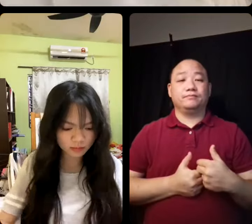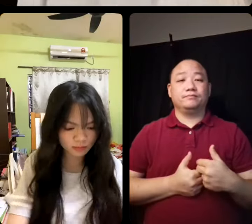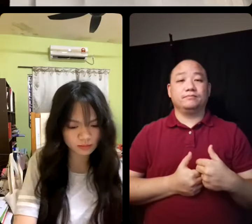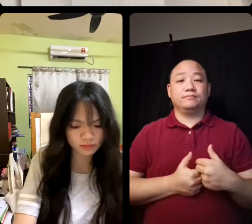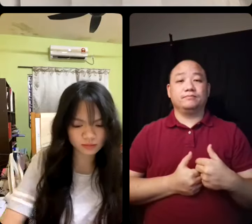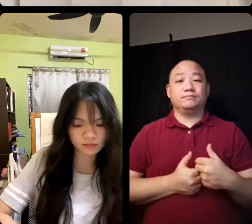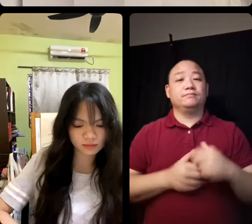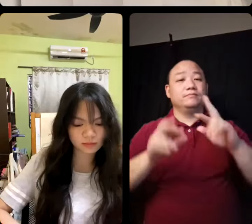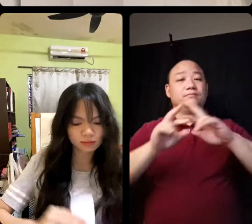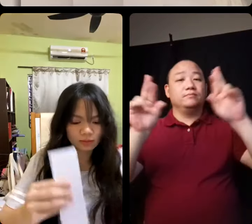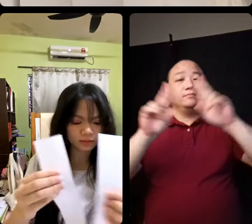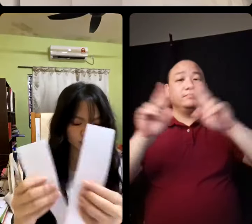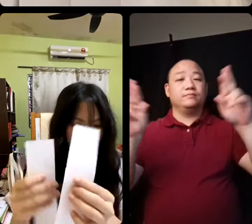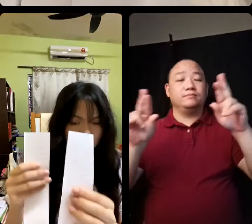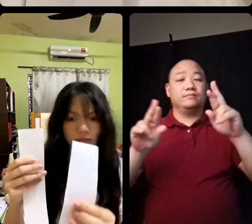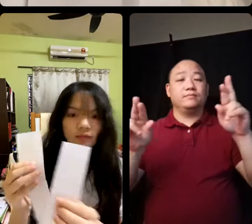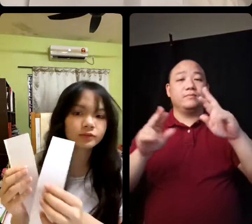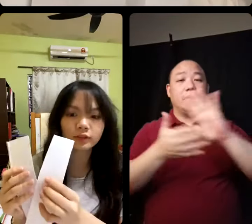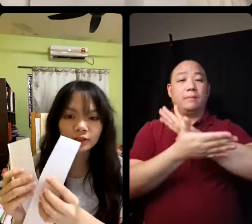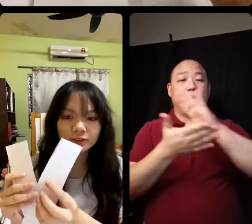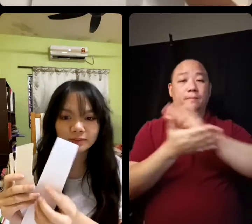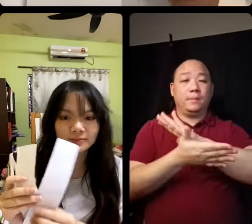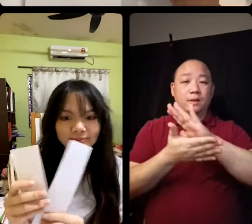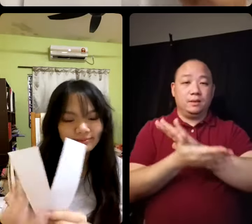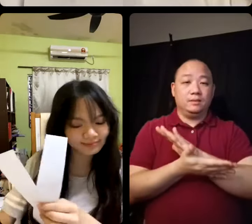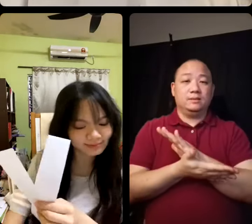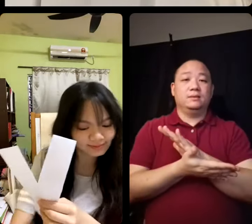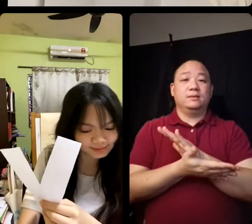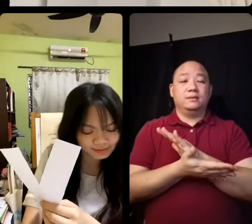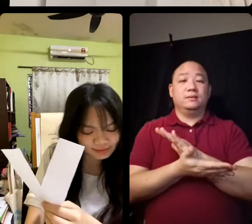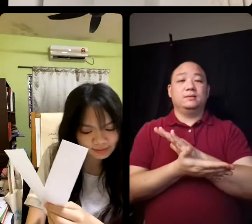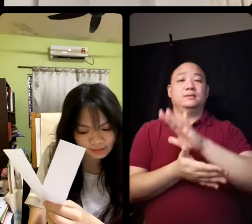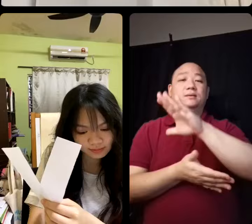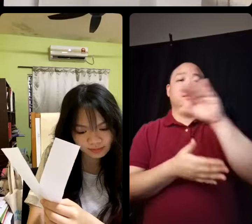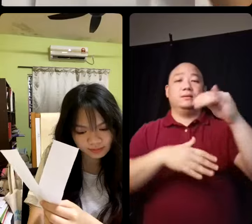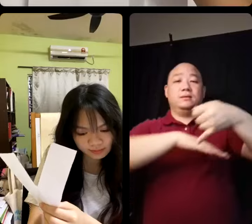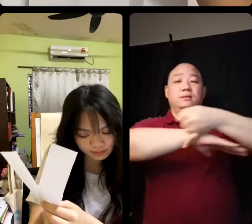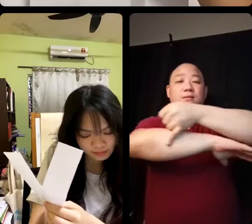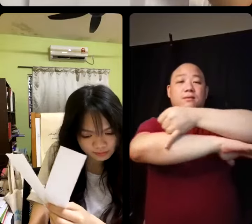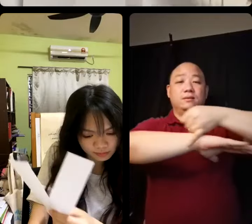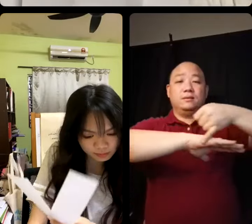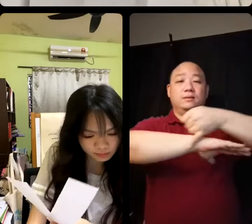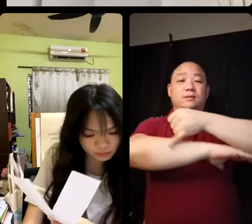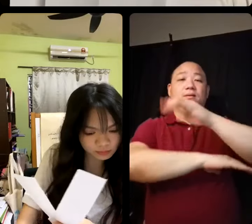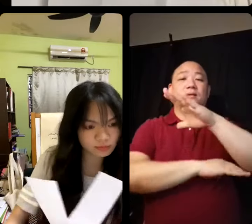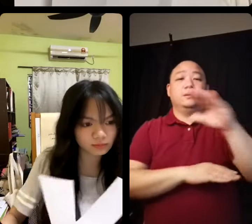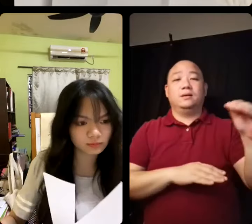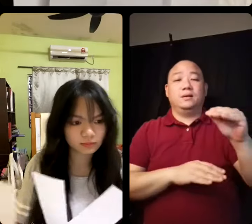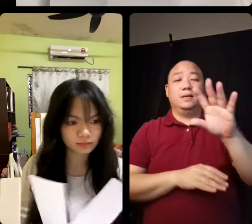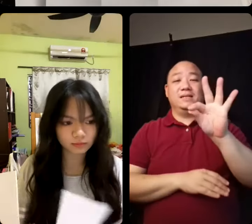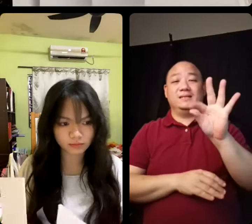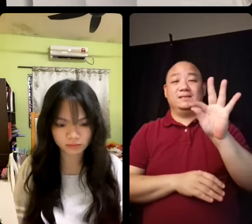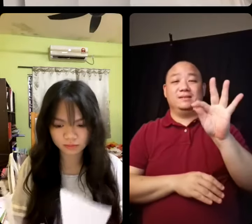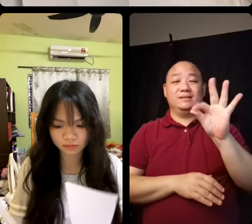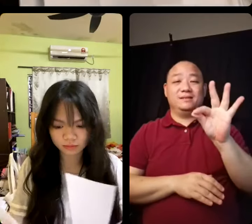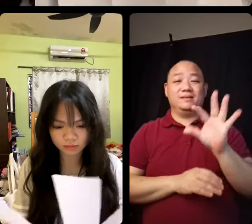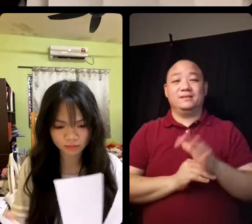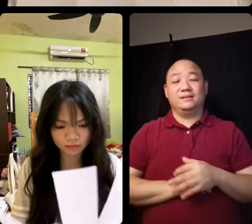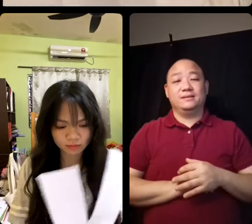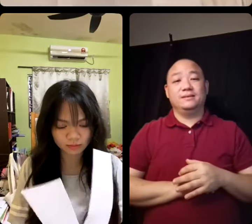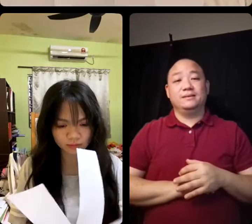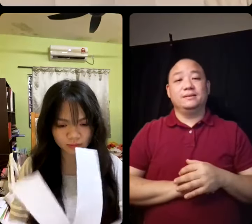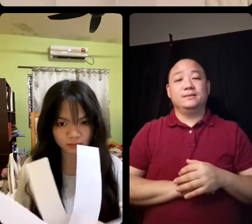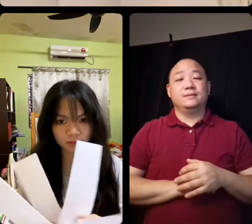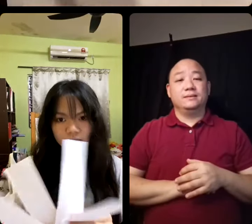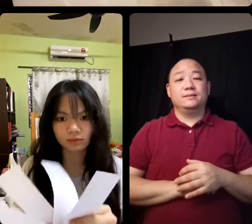us together in this activity. Okay, and also a ruler and a glue. Alright, so what we are going to do is we are going to divide